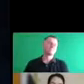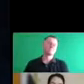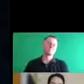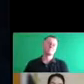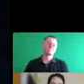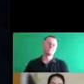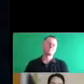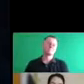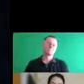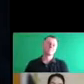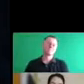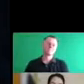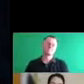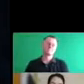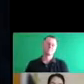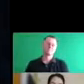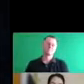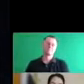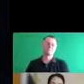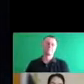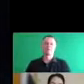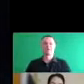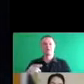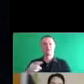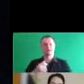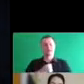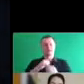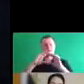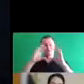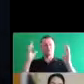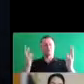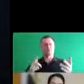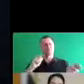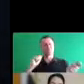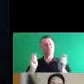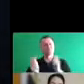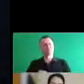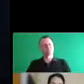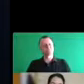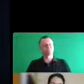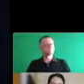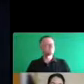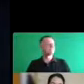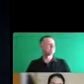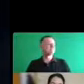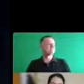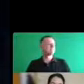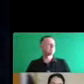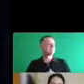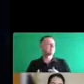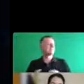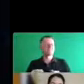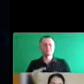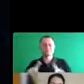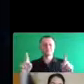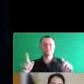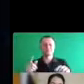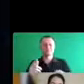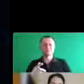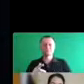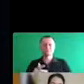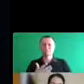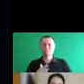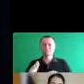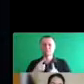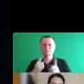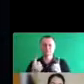kind of transform the world that we are in, like make it into something else, and I think also create